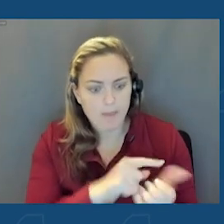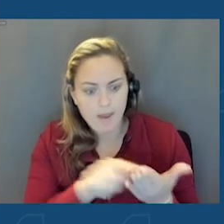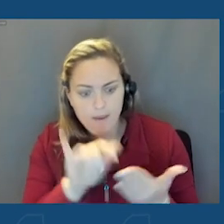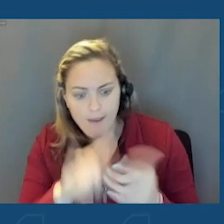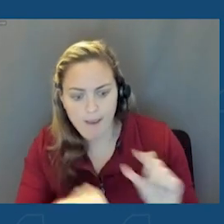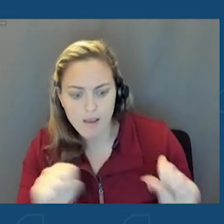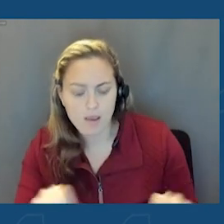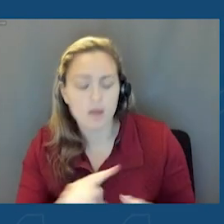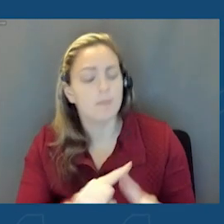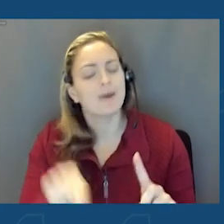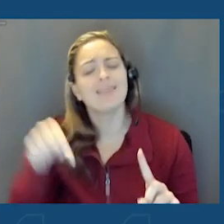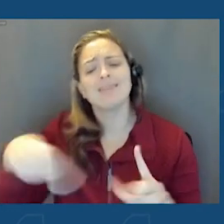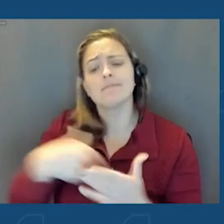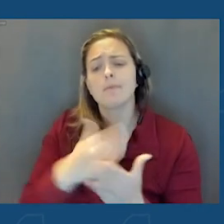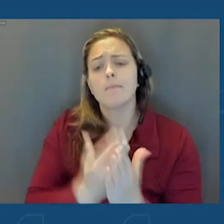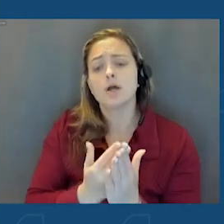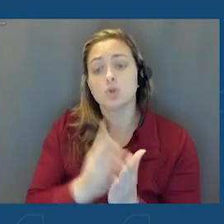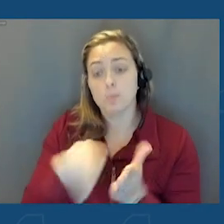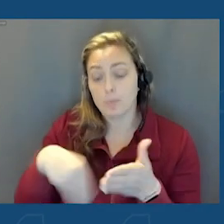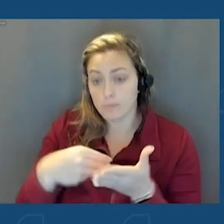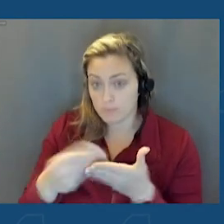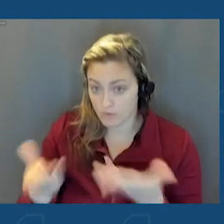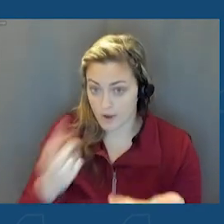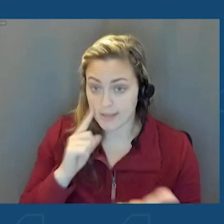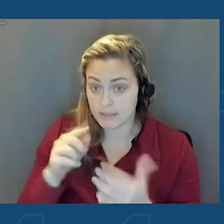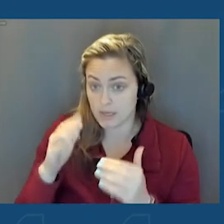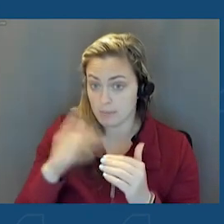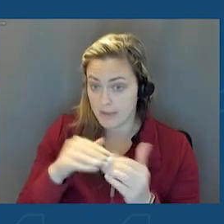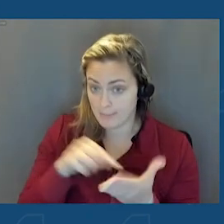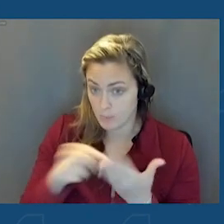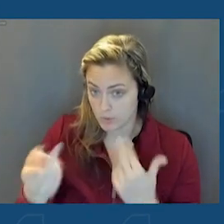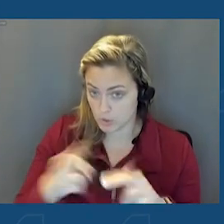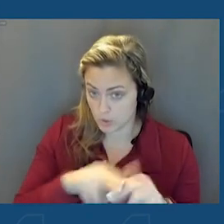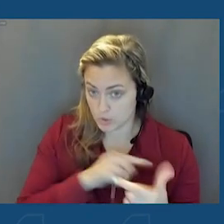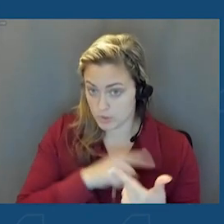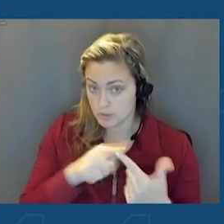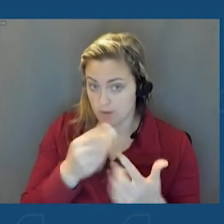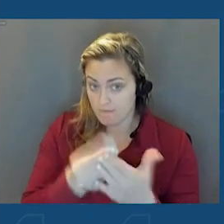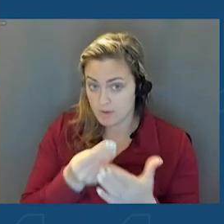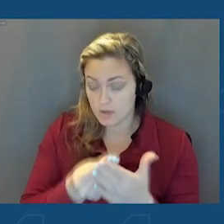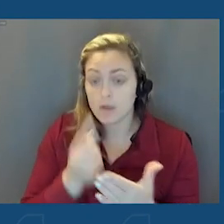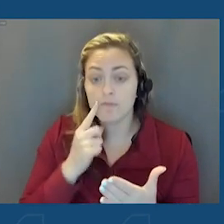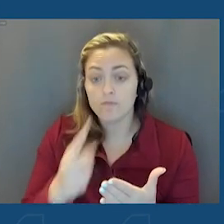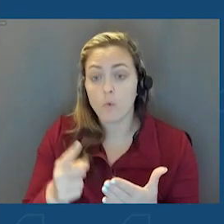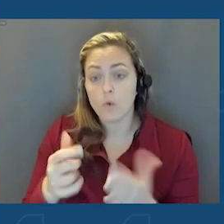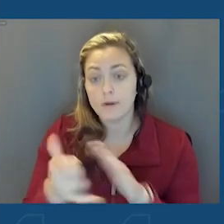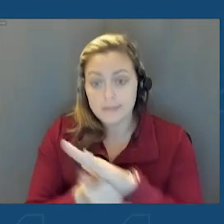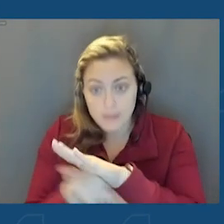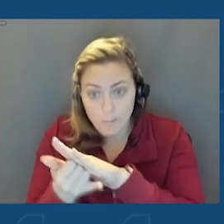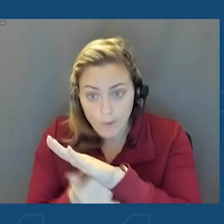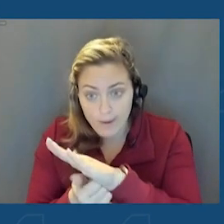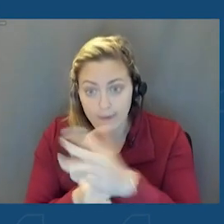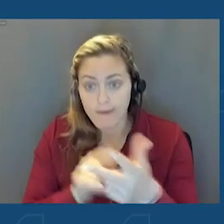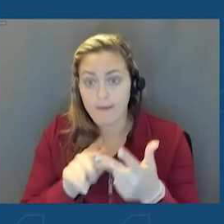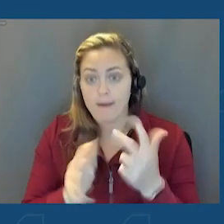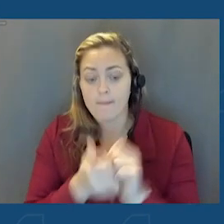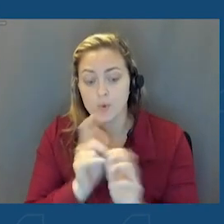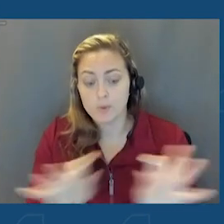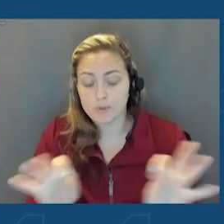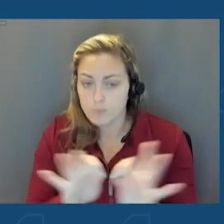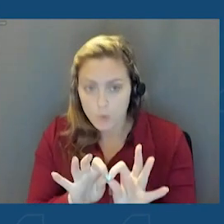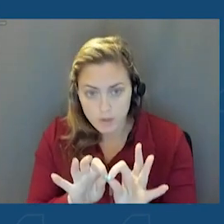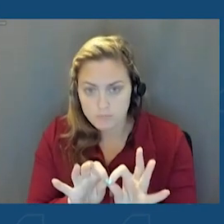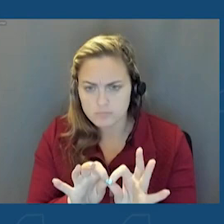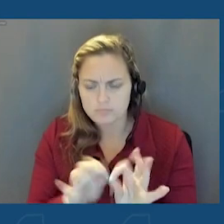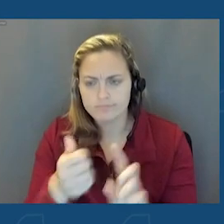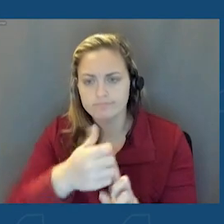provides for an increase in the minimum wage. It provides funding for our subway systems. And most important, it